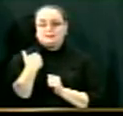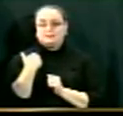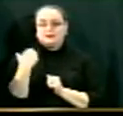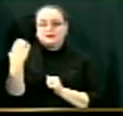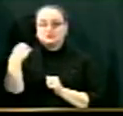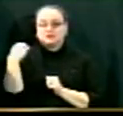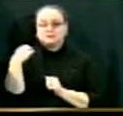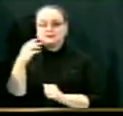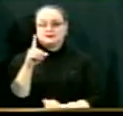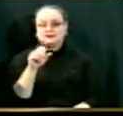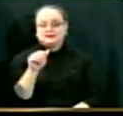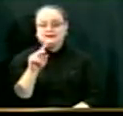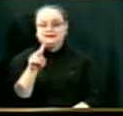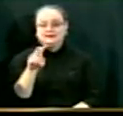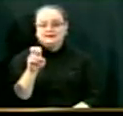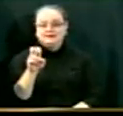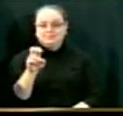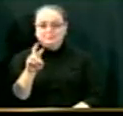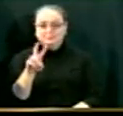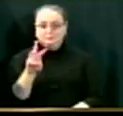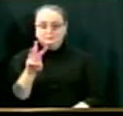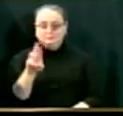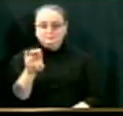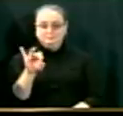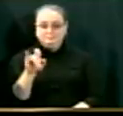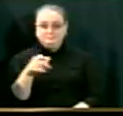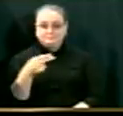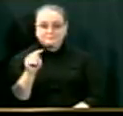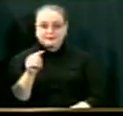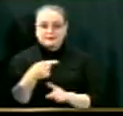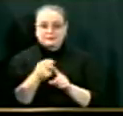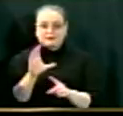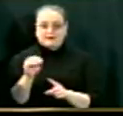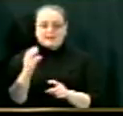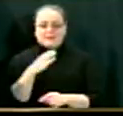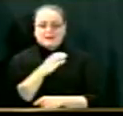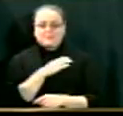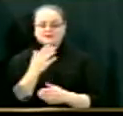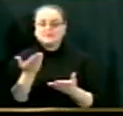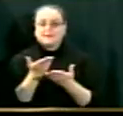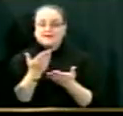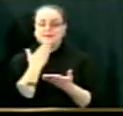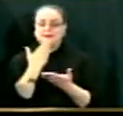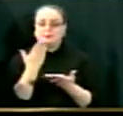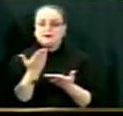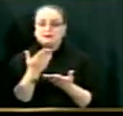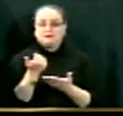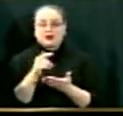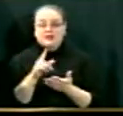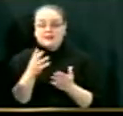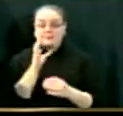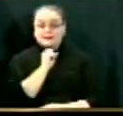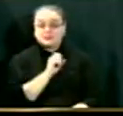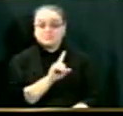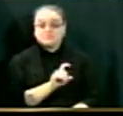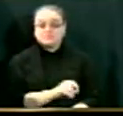Dave Wright from County Commission here. So thank you both for being here. Are there any that I've missed?